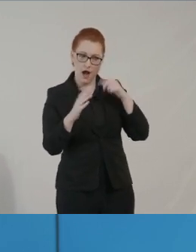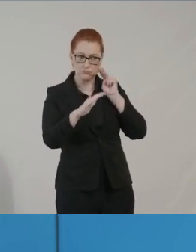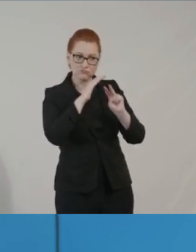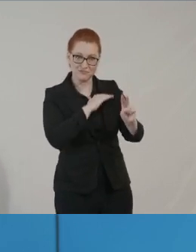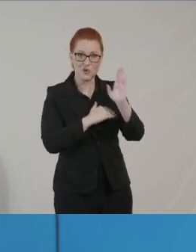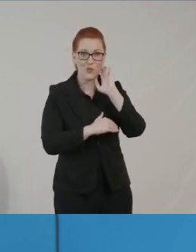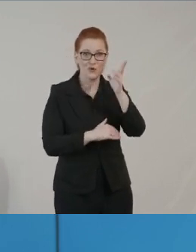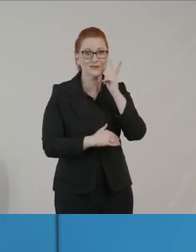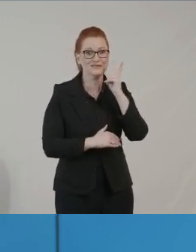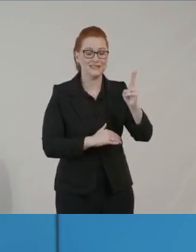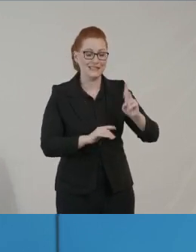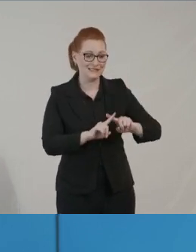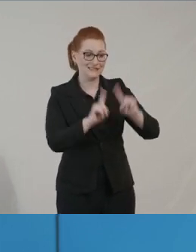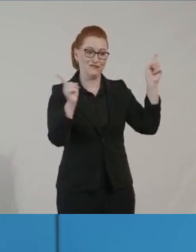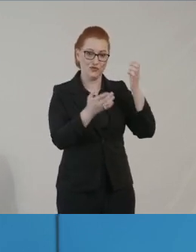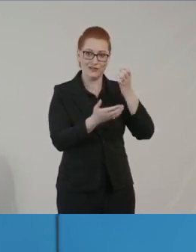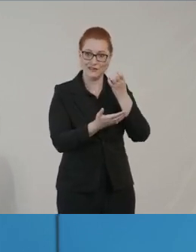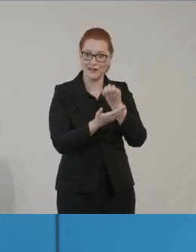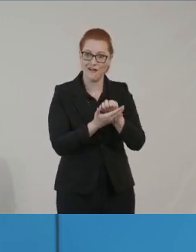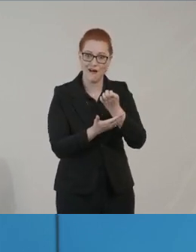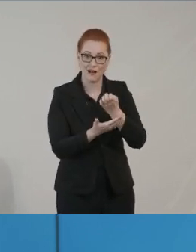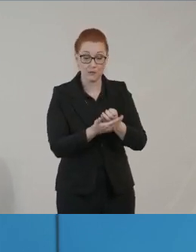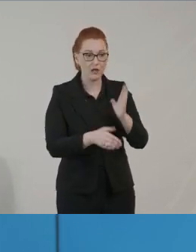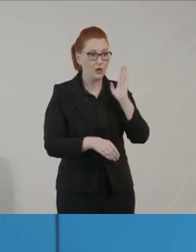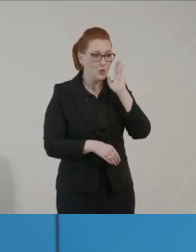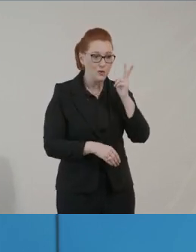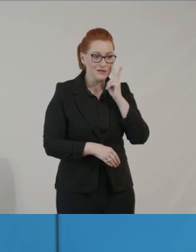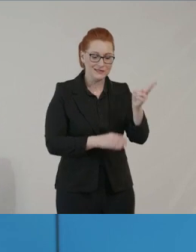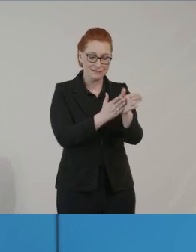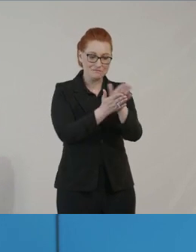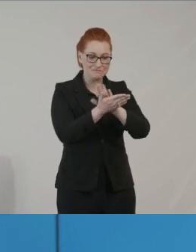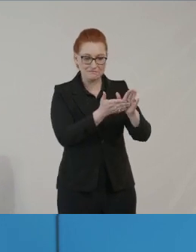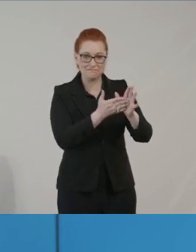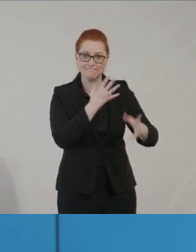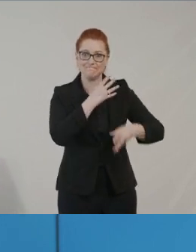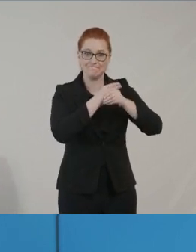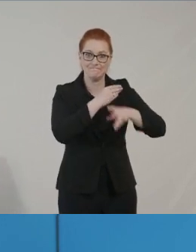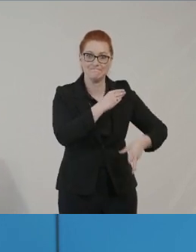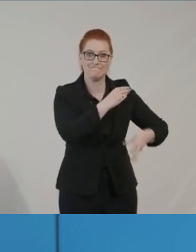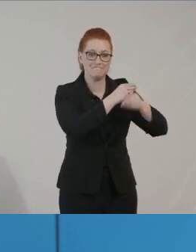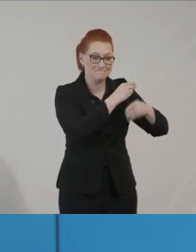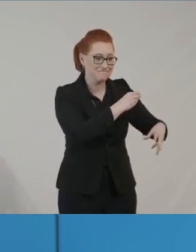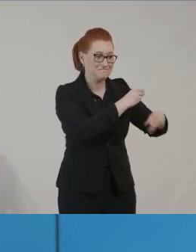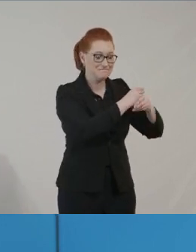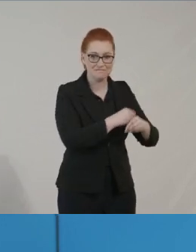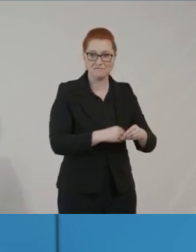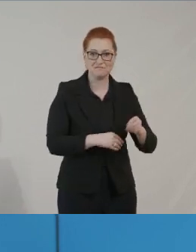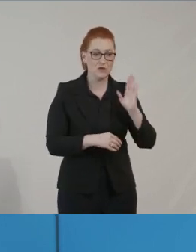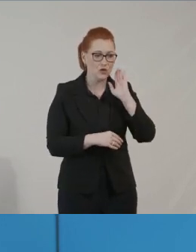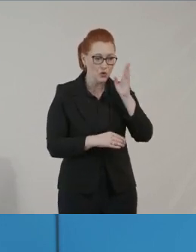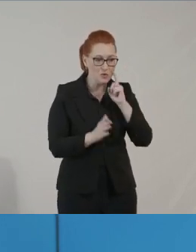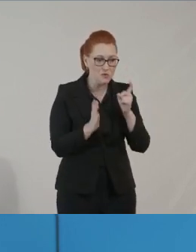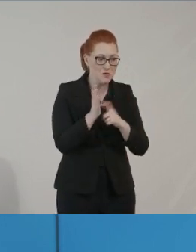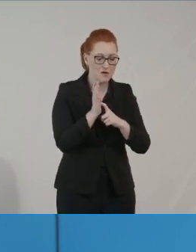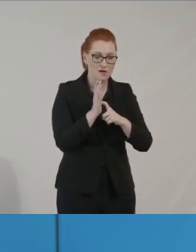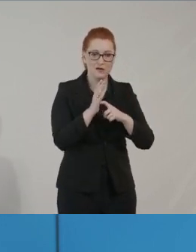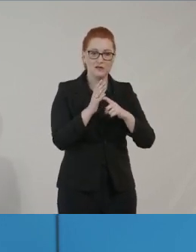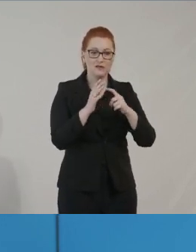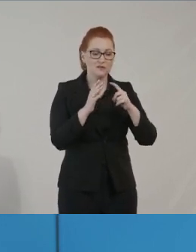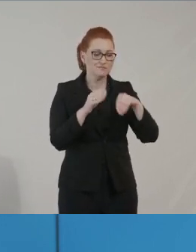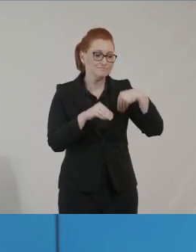sanitation techniques. You'll see things that are done to provide you comfort as a consumer